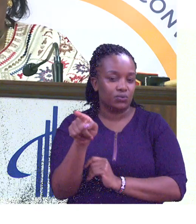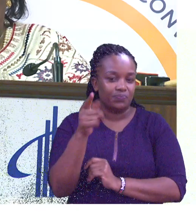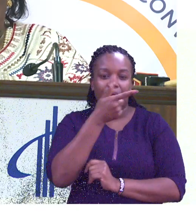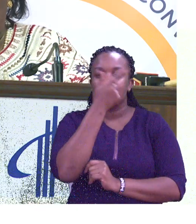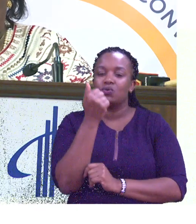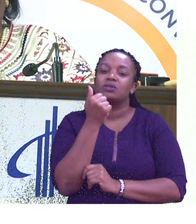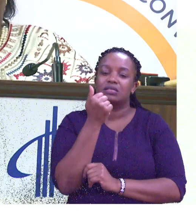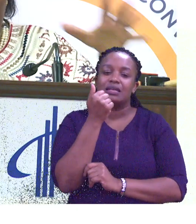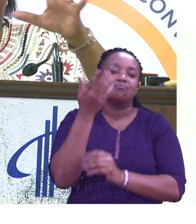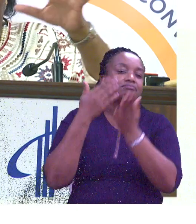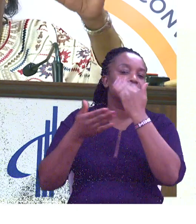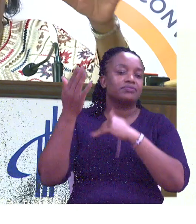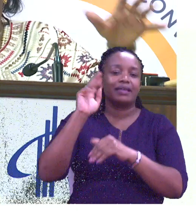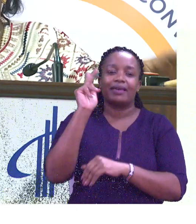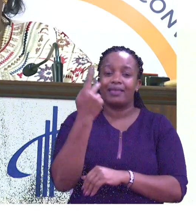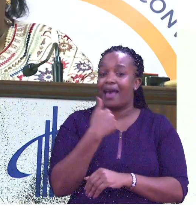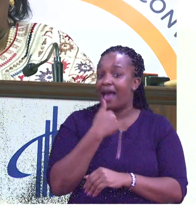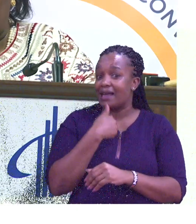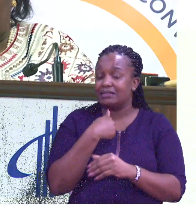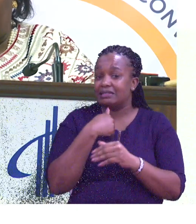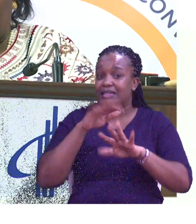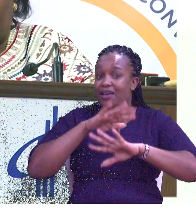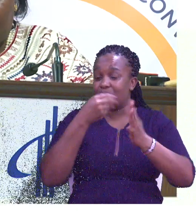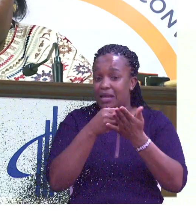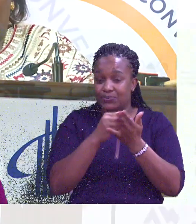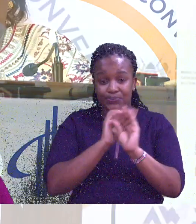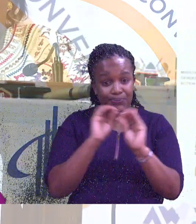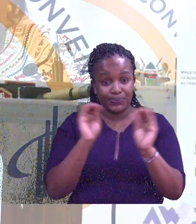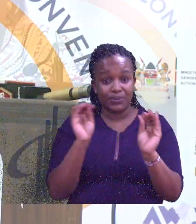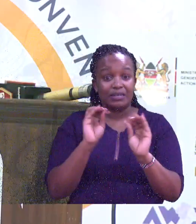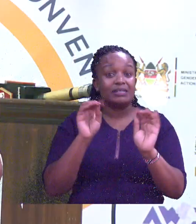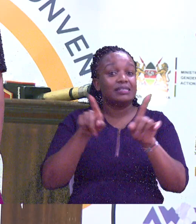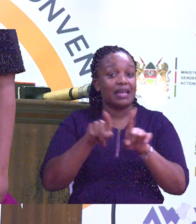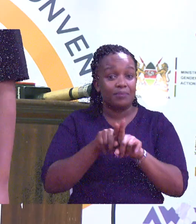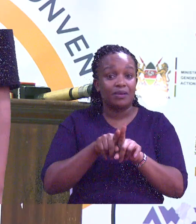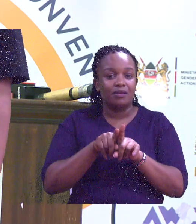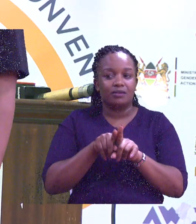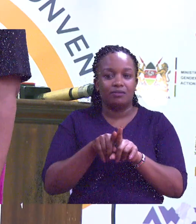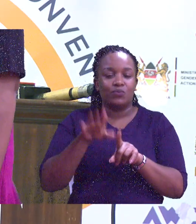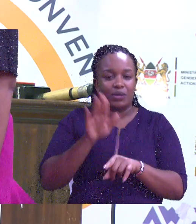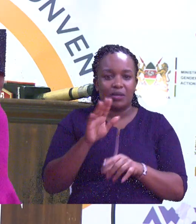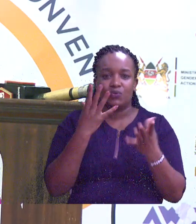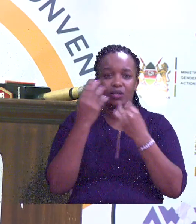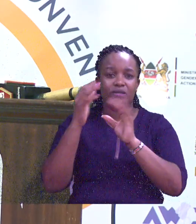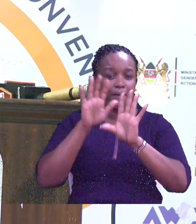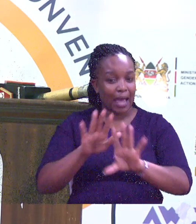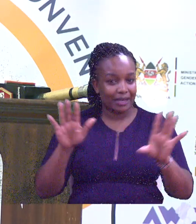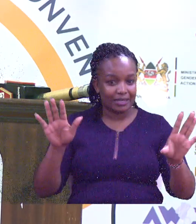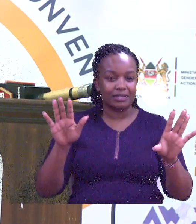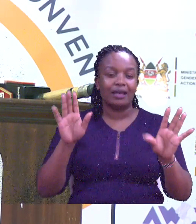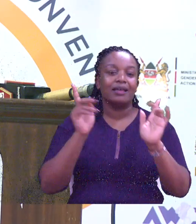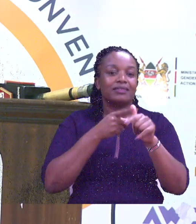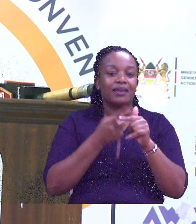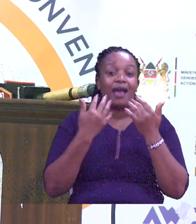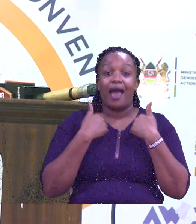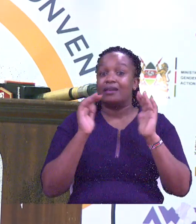in 1994. And the families went out into the markets and sold Kenyan handicrafts into the world